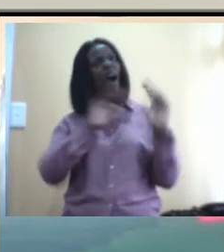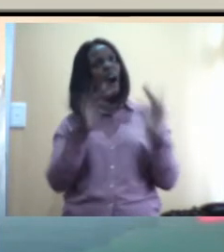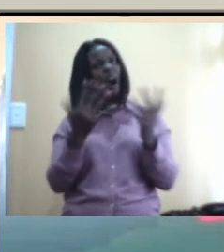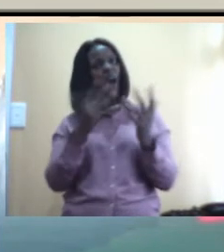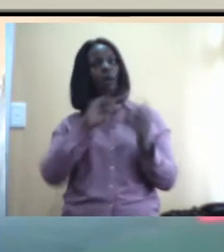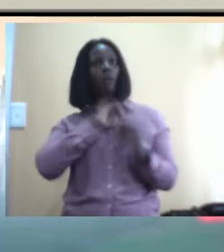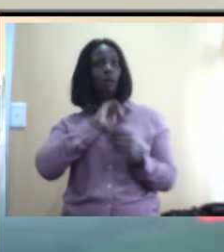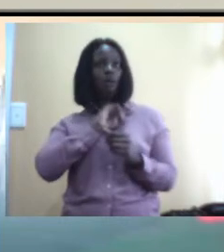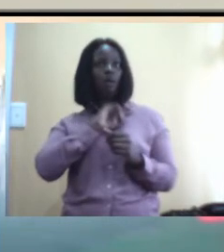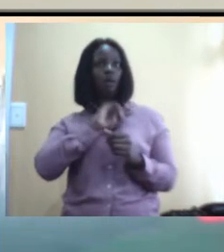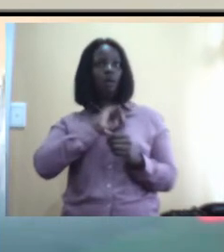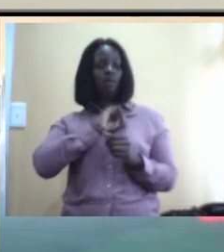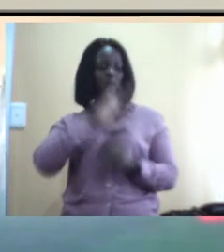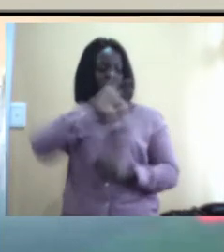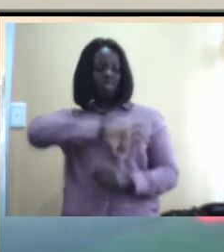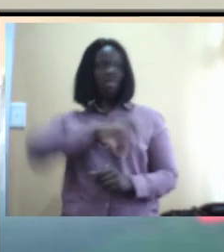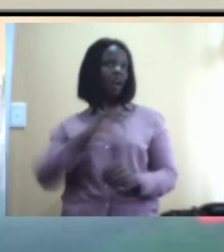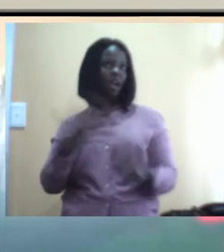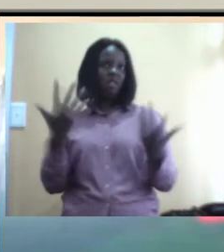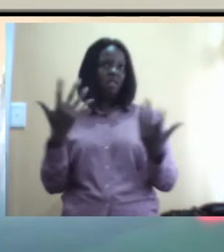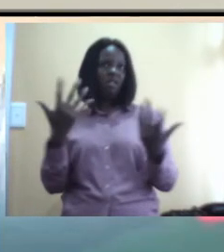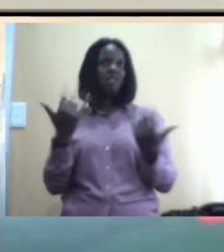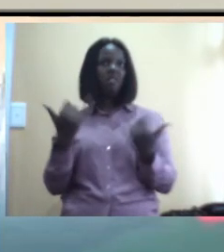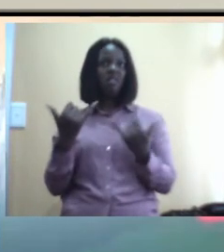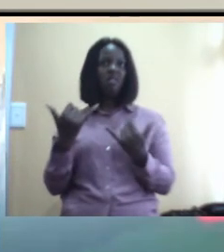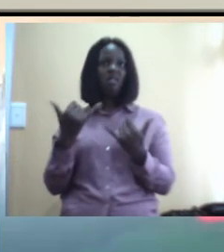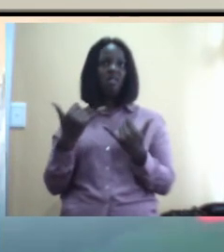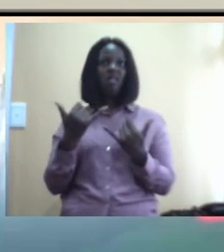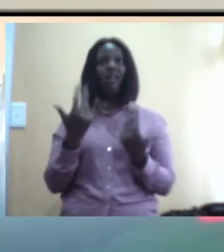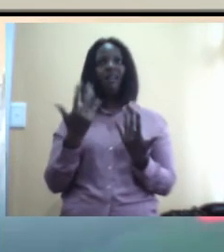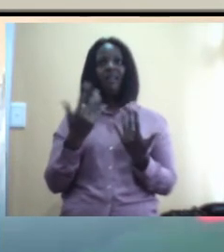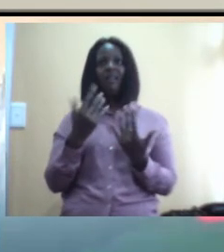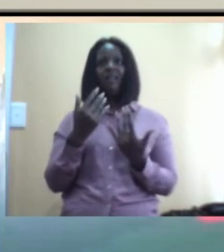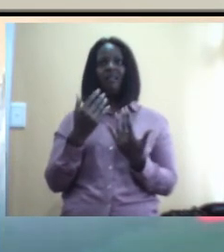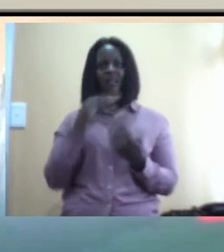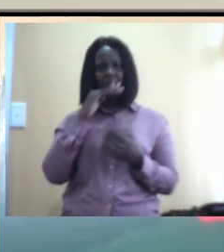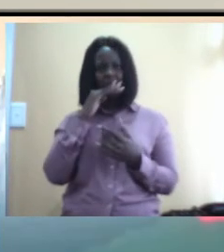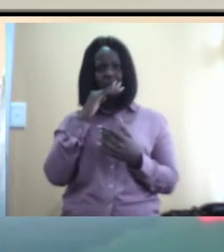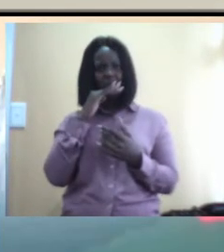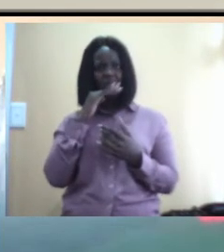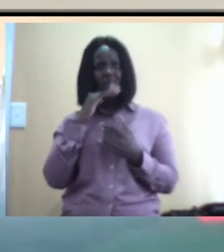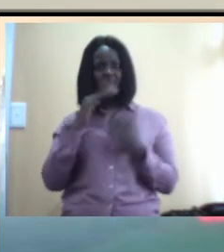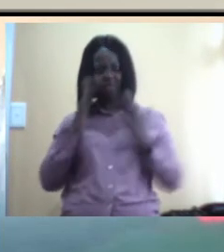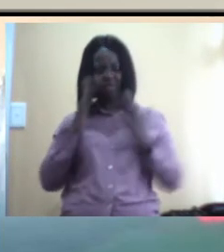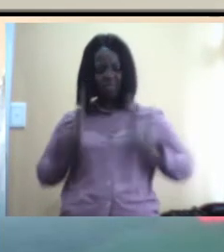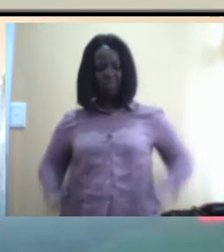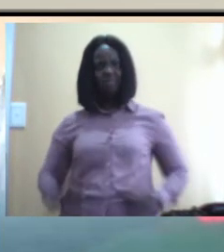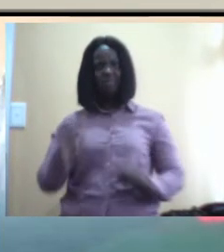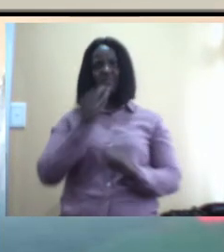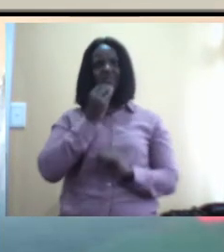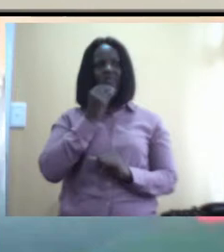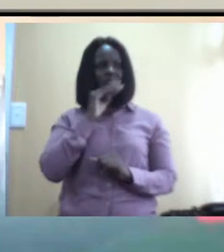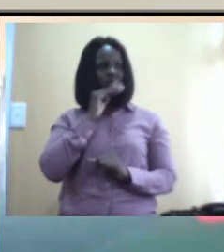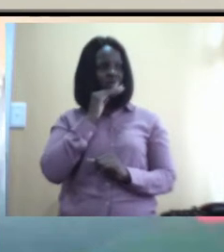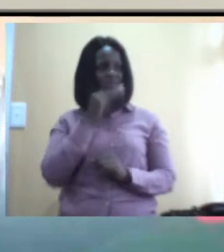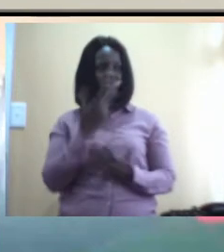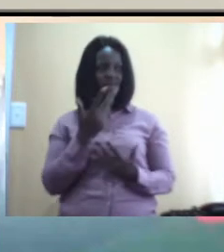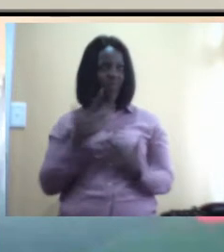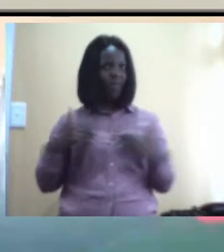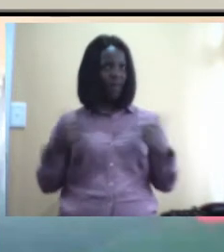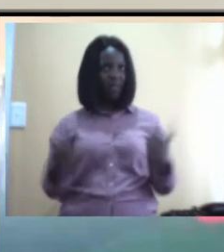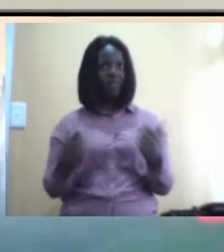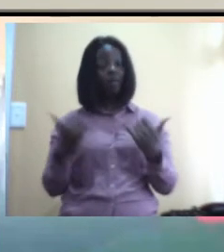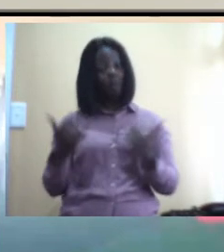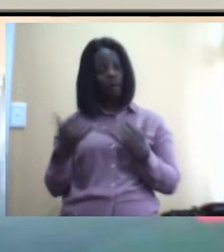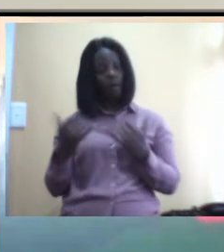income, which has resulted in dire shortage of nutrition in their diet. This has prompted the government